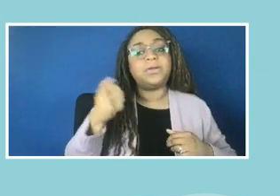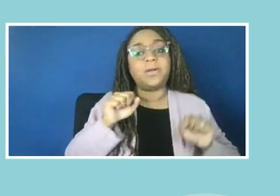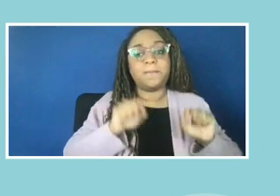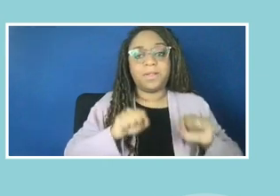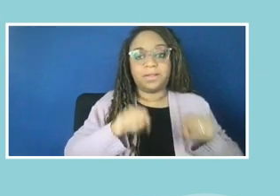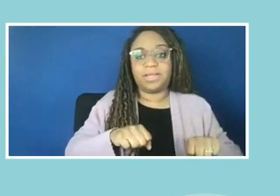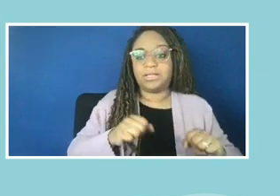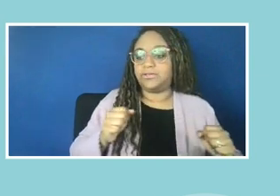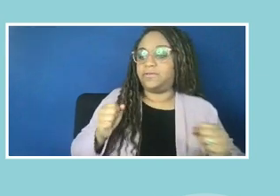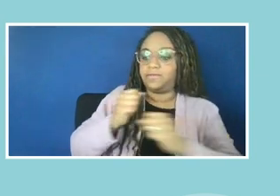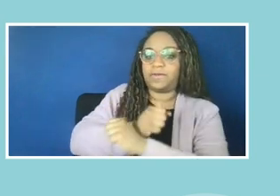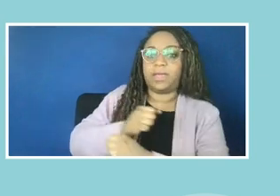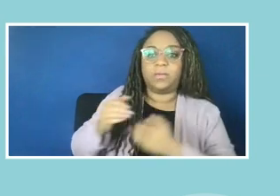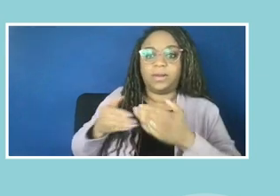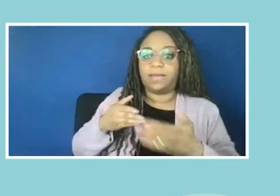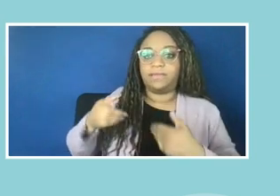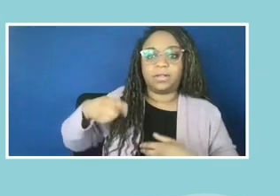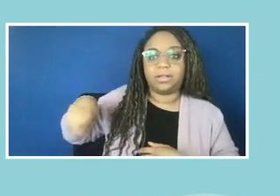whatever it is they're doing.